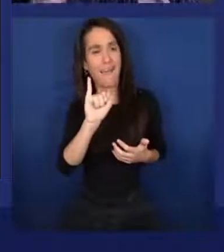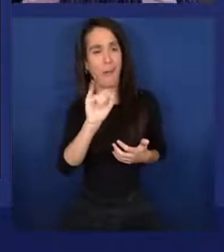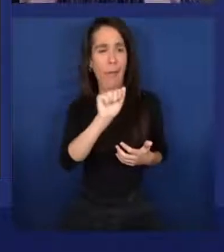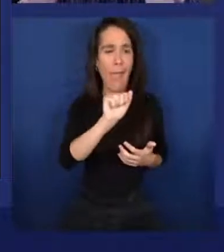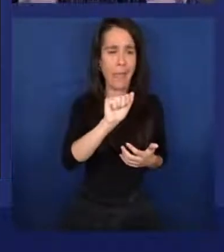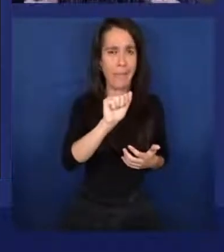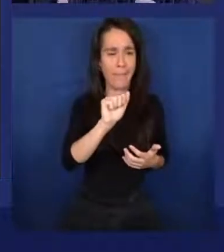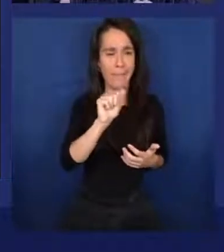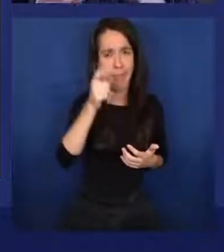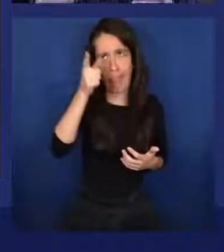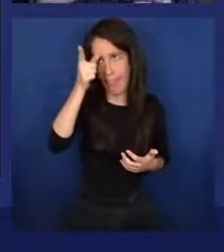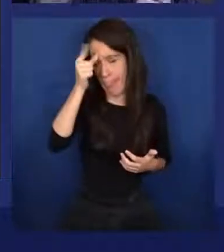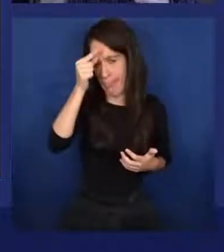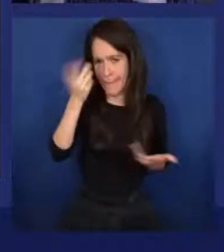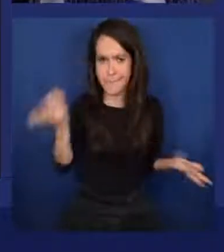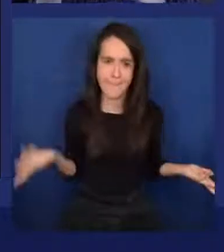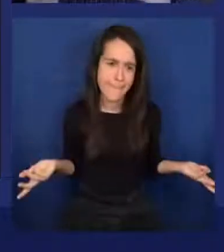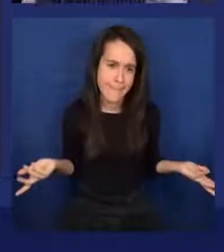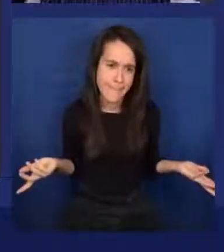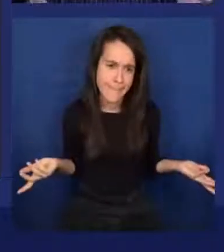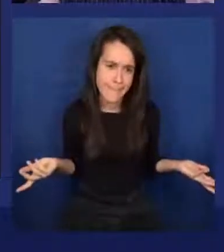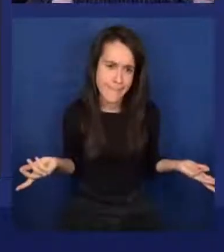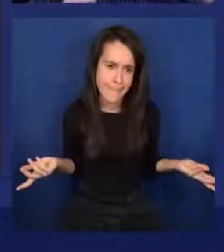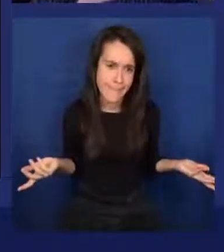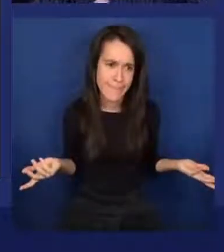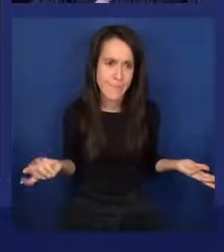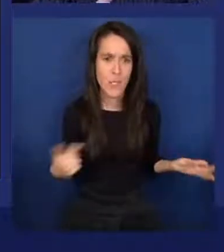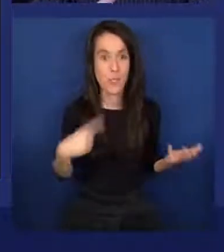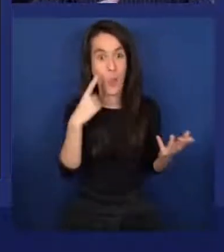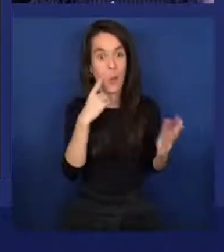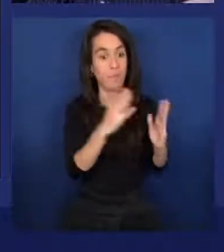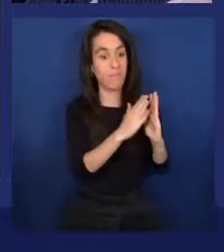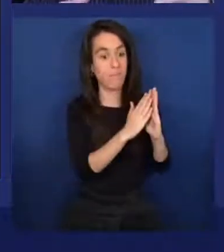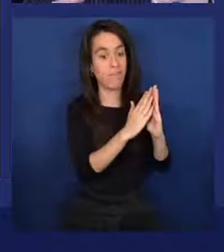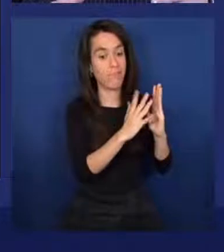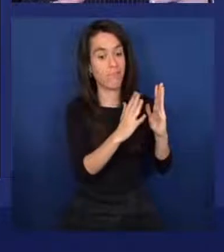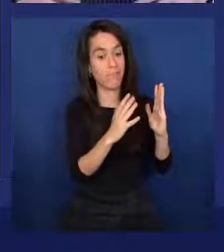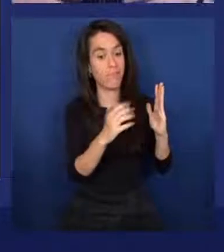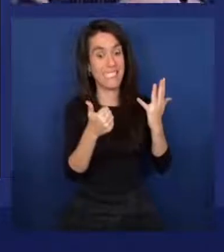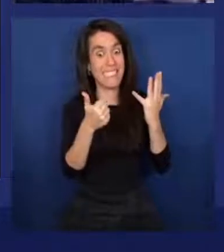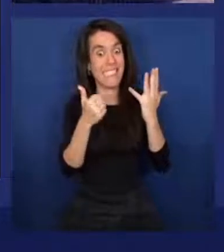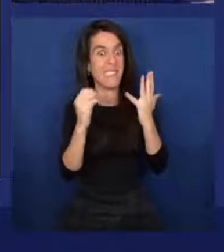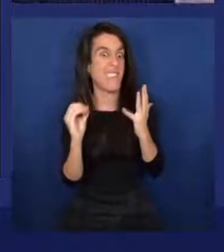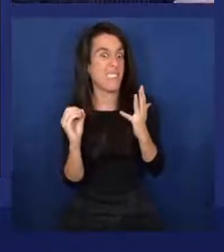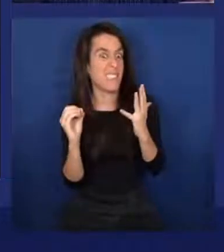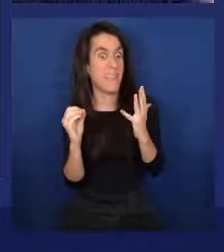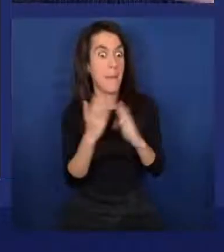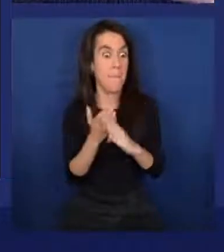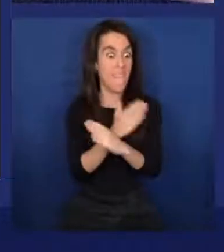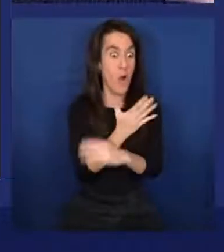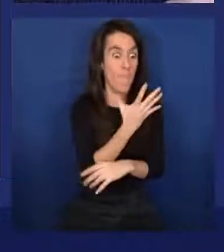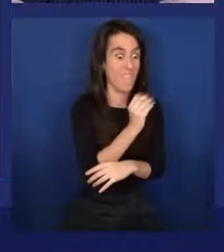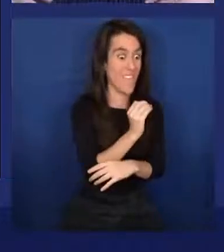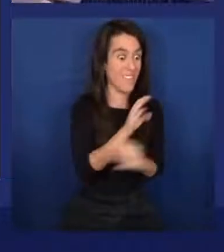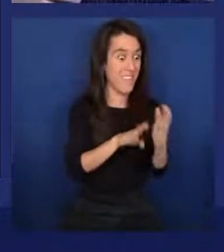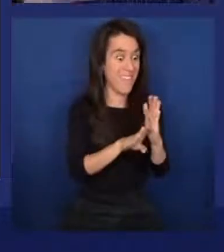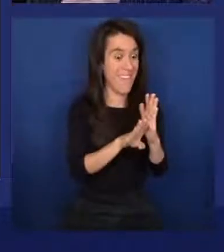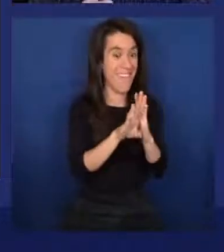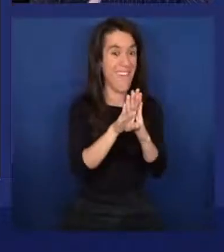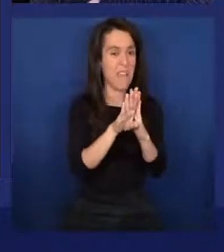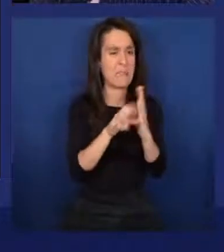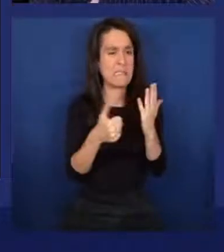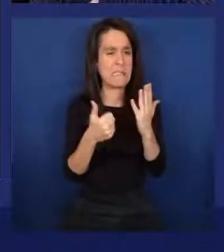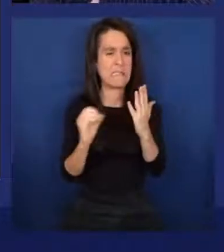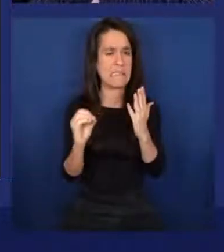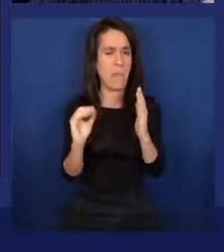And by the end of the 60s, the promises that had been made in the 50s didn't measure up. And again, I think